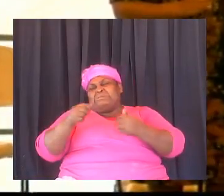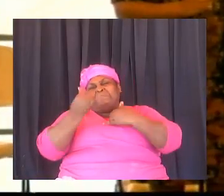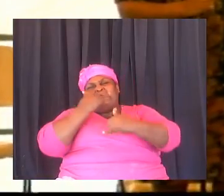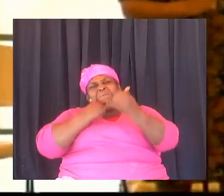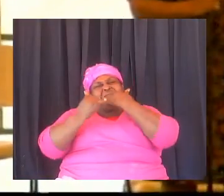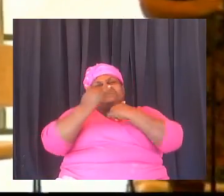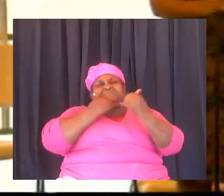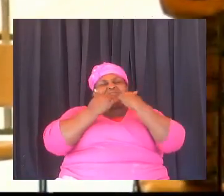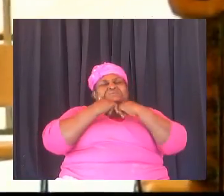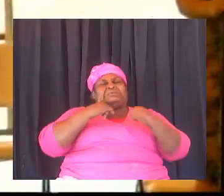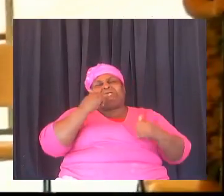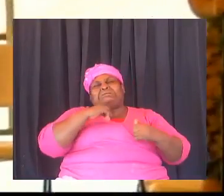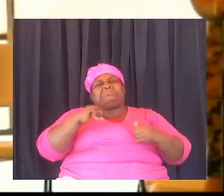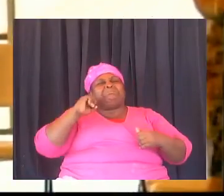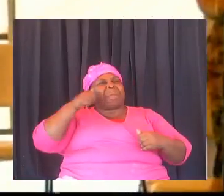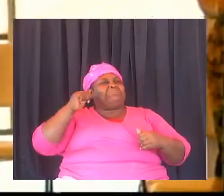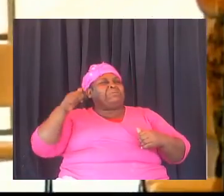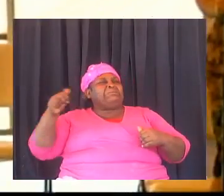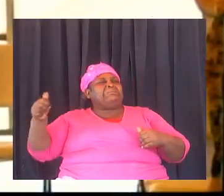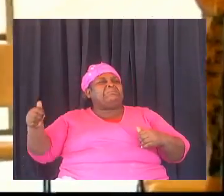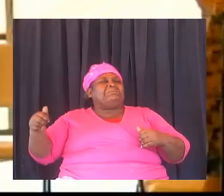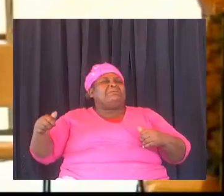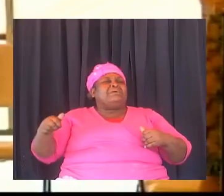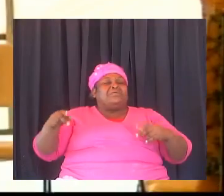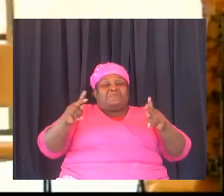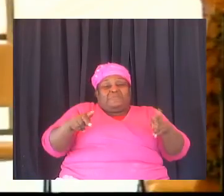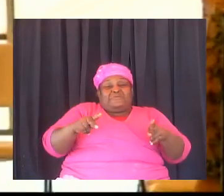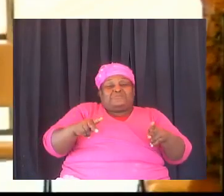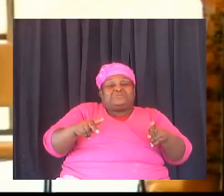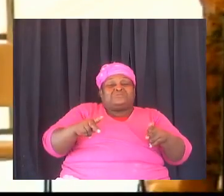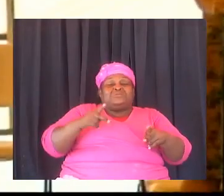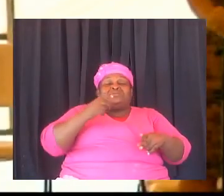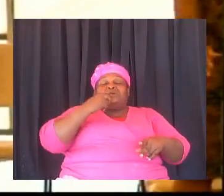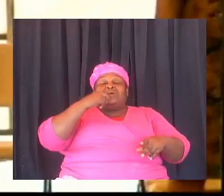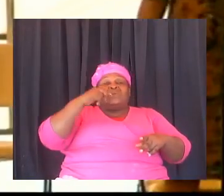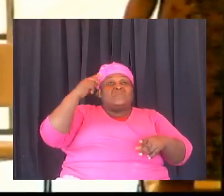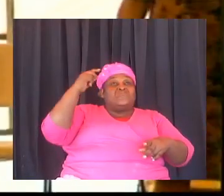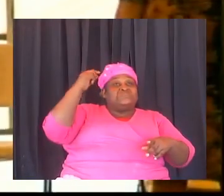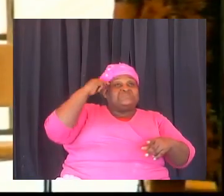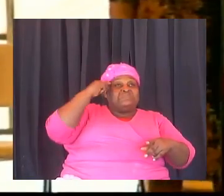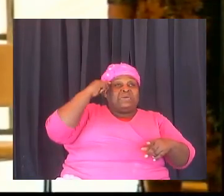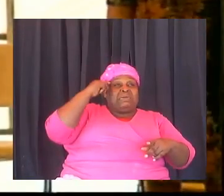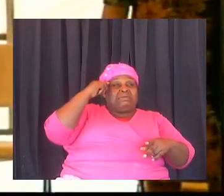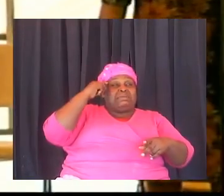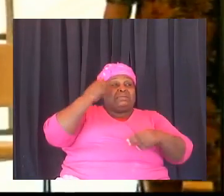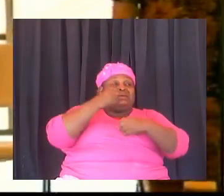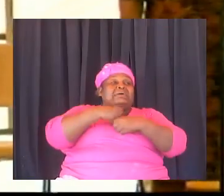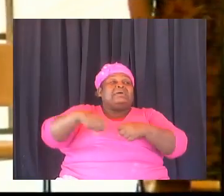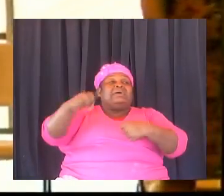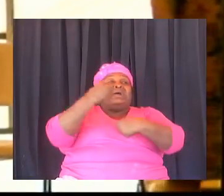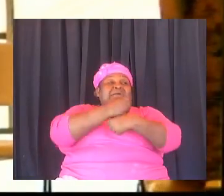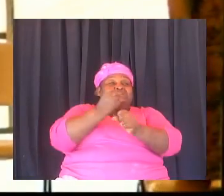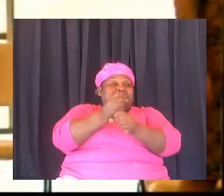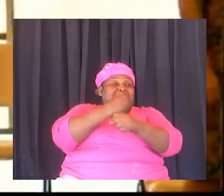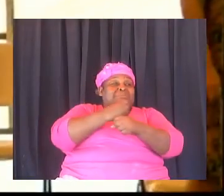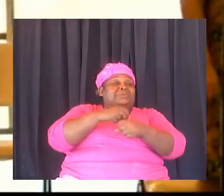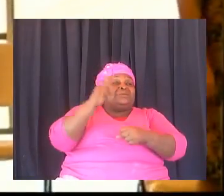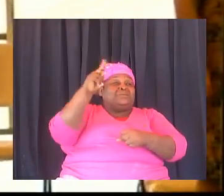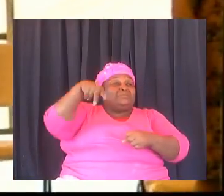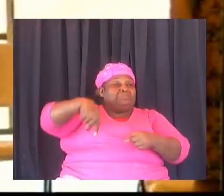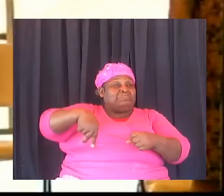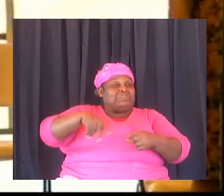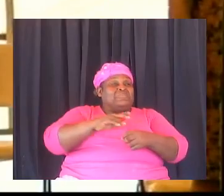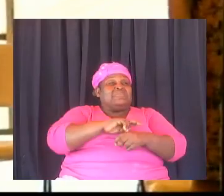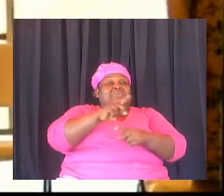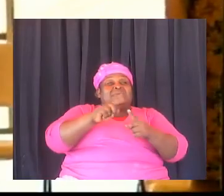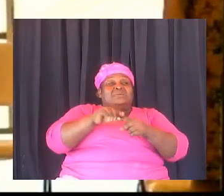You see, the person whose mind is so made up that, because some folks, when them fall down, after them count up and it come in like it's too much, you know what